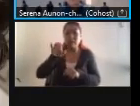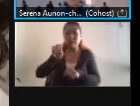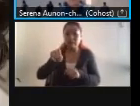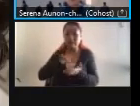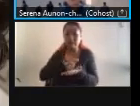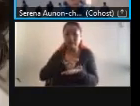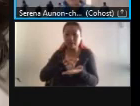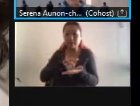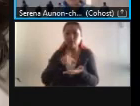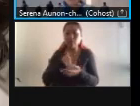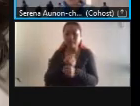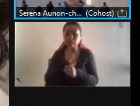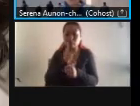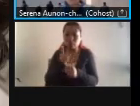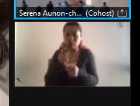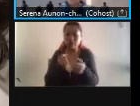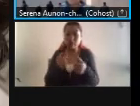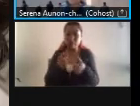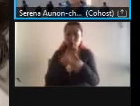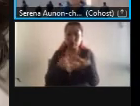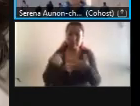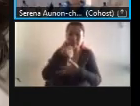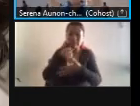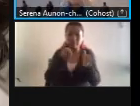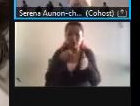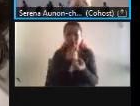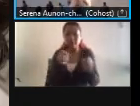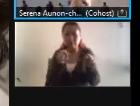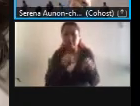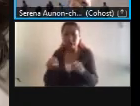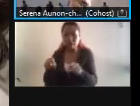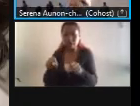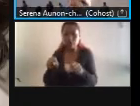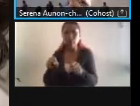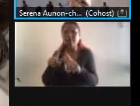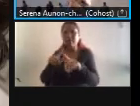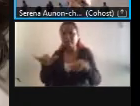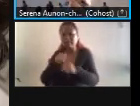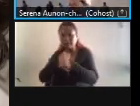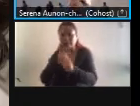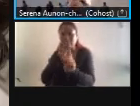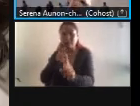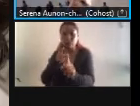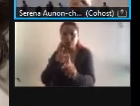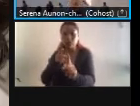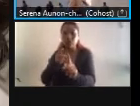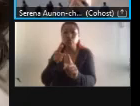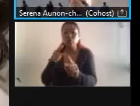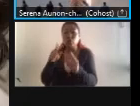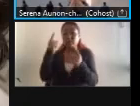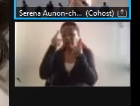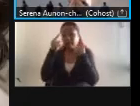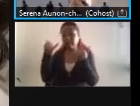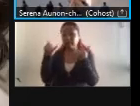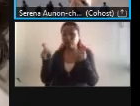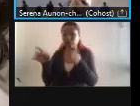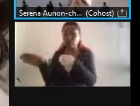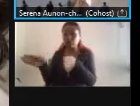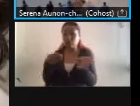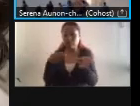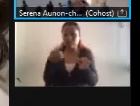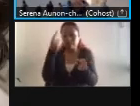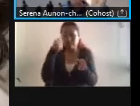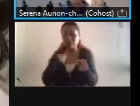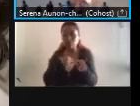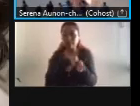mission. And so there needs to be a shift in thinking, and I think NASA has made that shift, that we